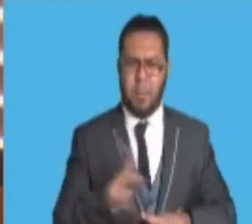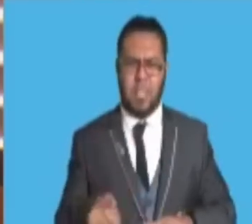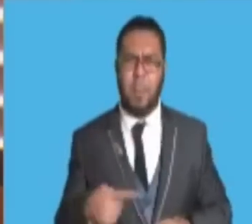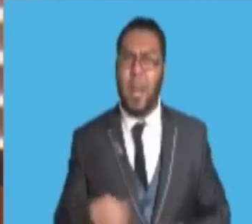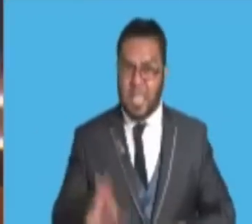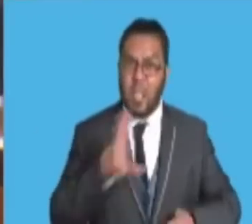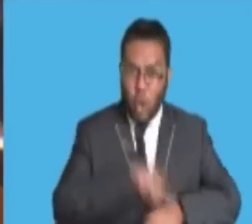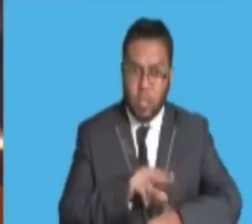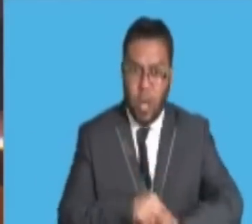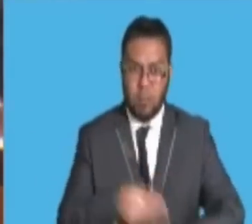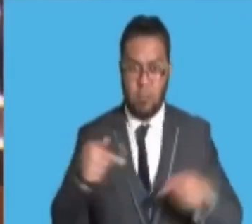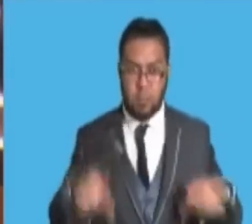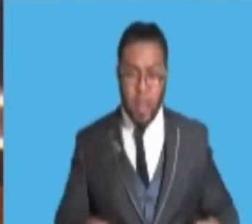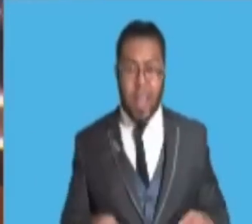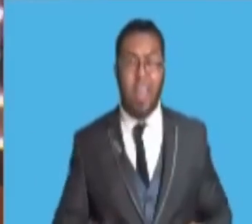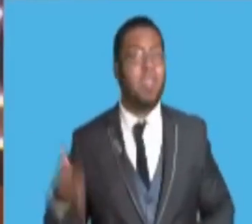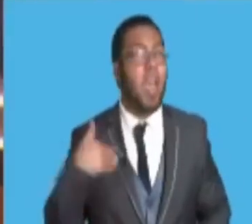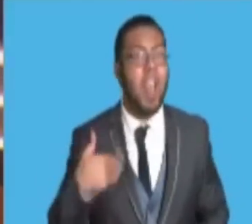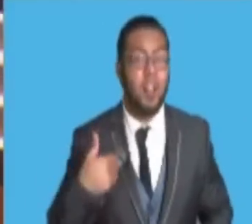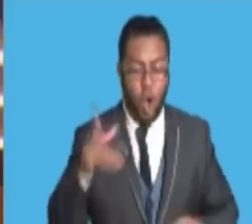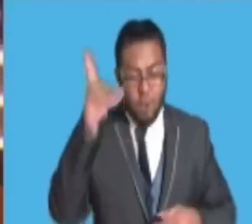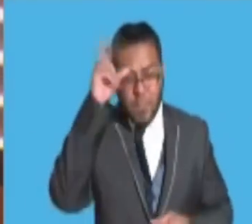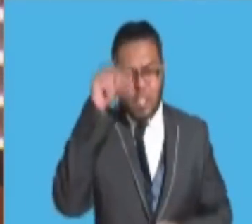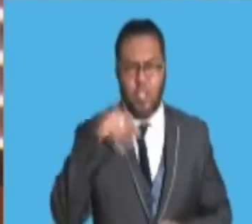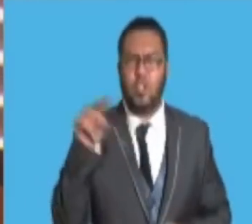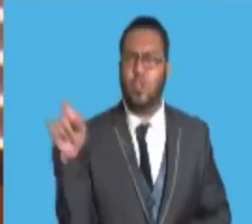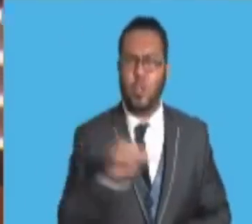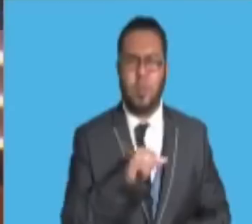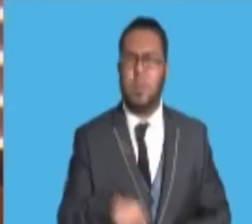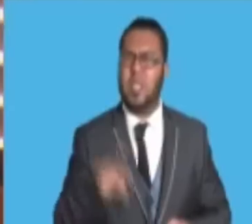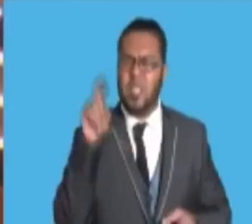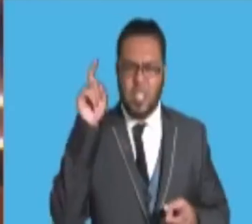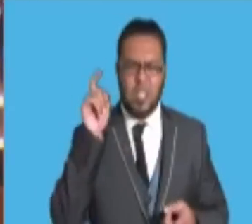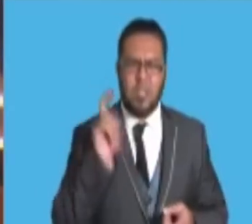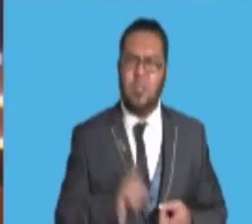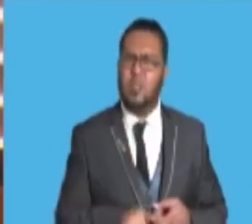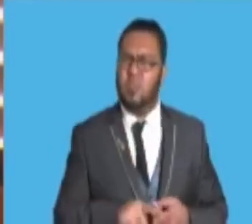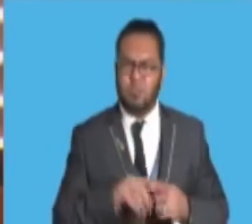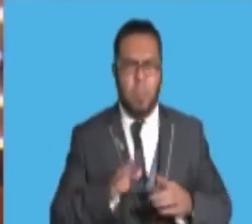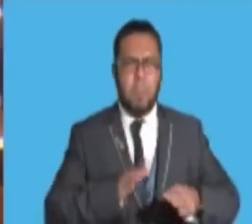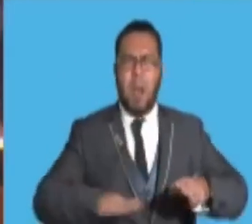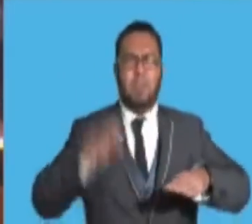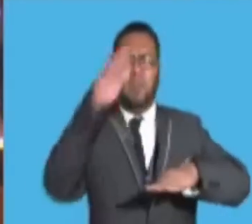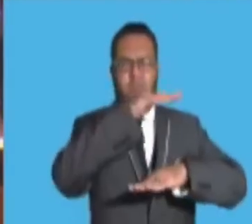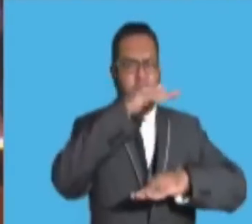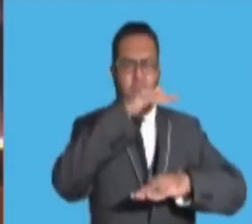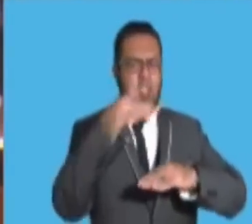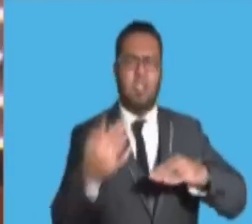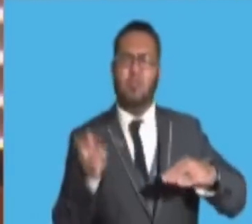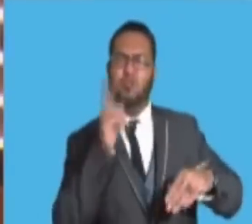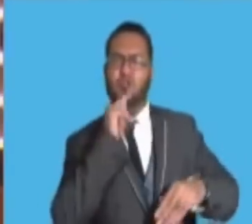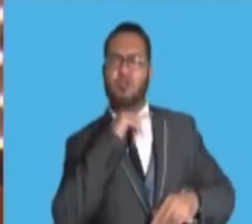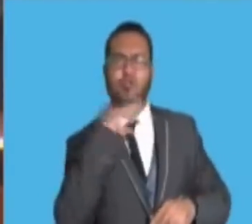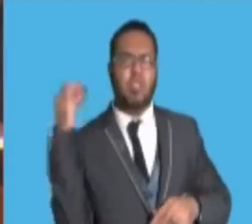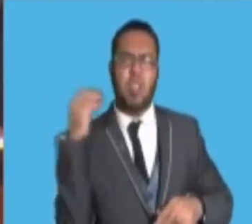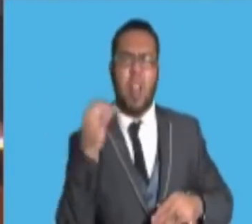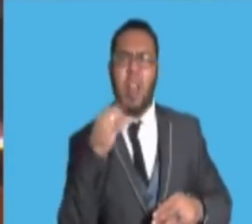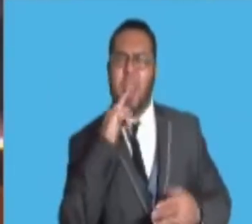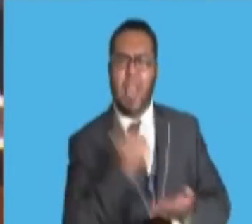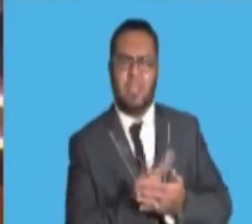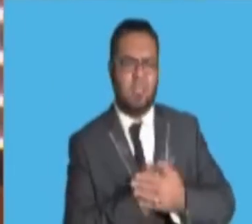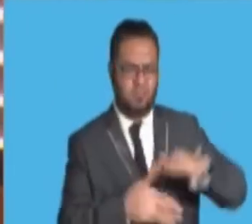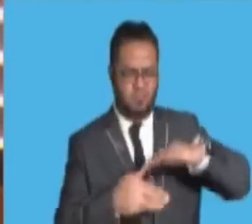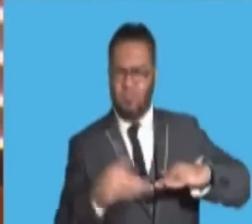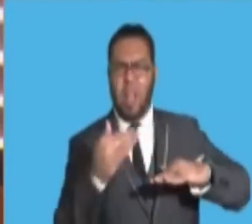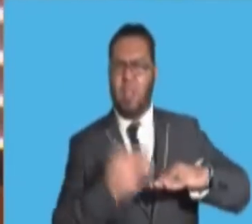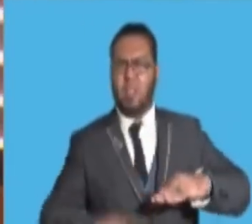as a doctor. The health of Fijians should be about cheap political tricks and dirty lies. The confusion spread by the opposition